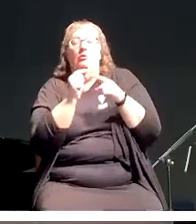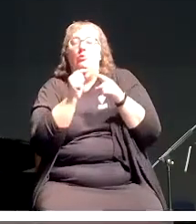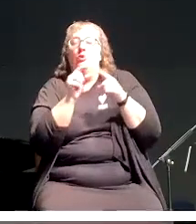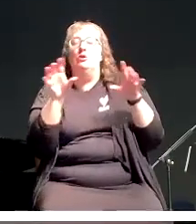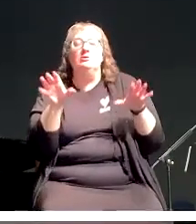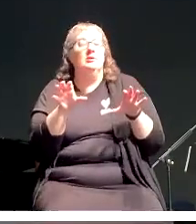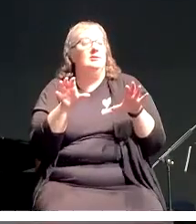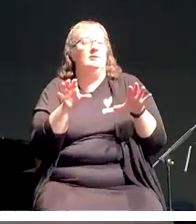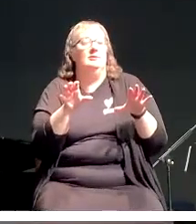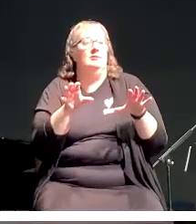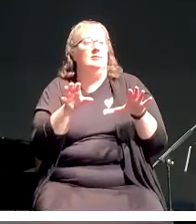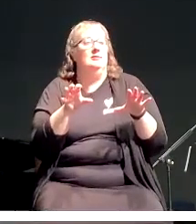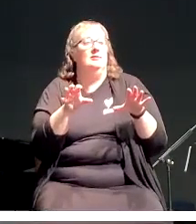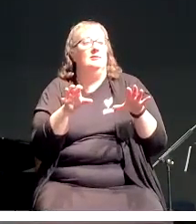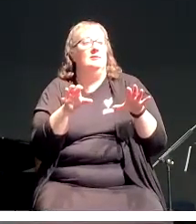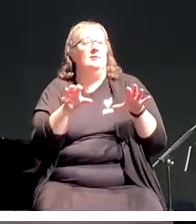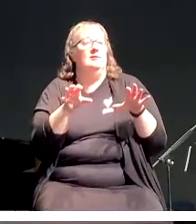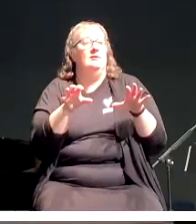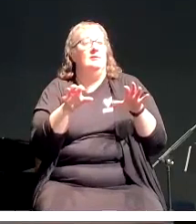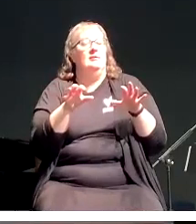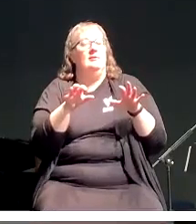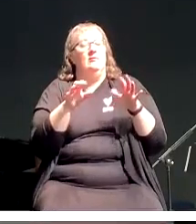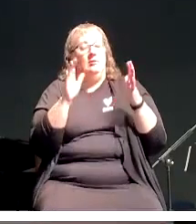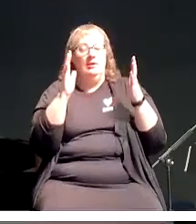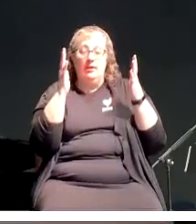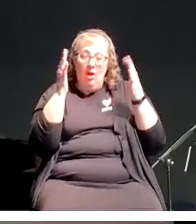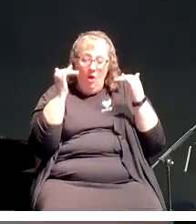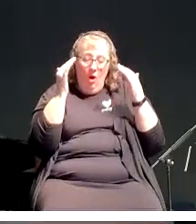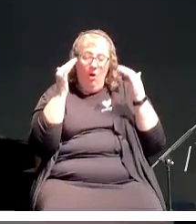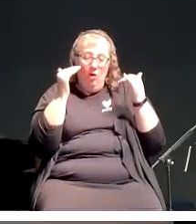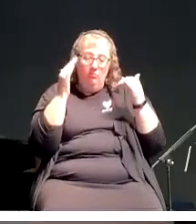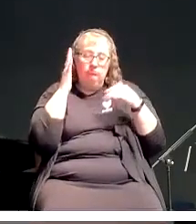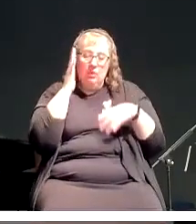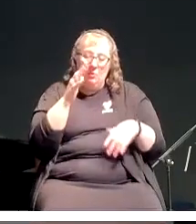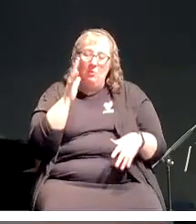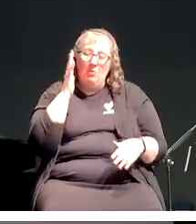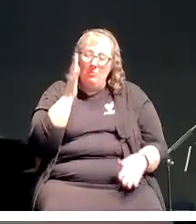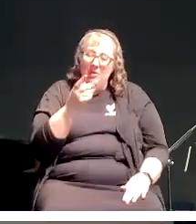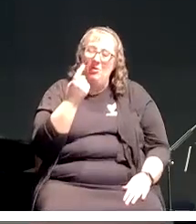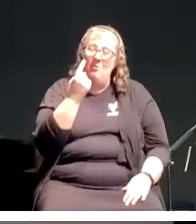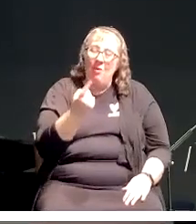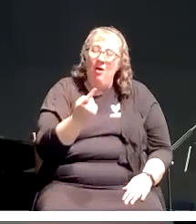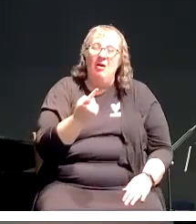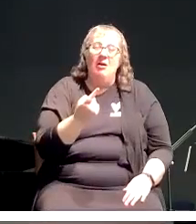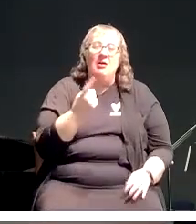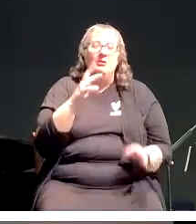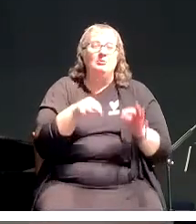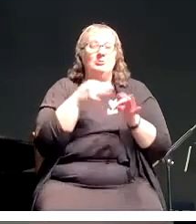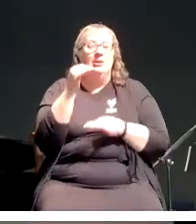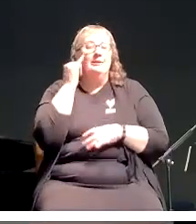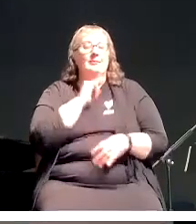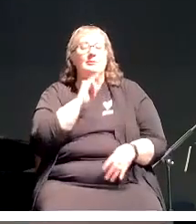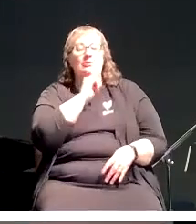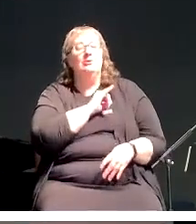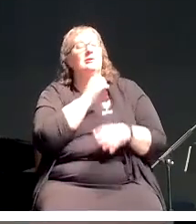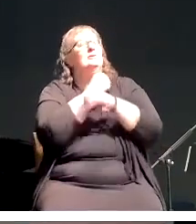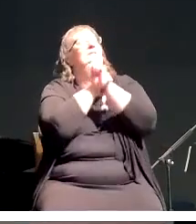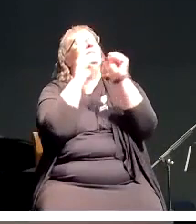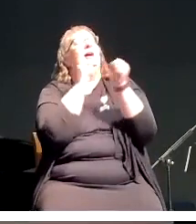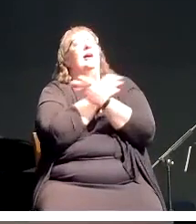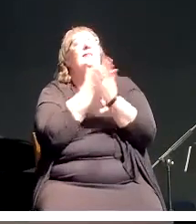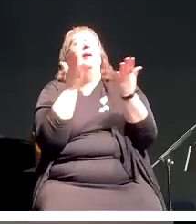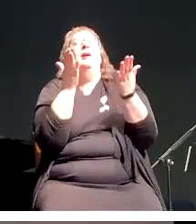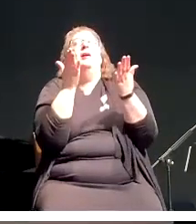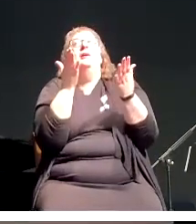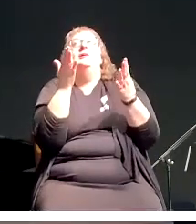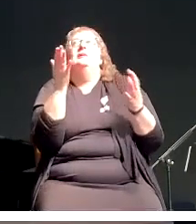deed. The thing is, though, we had hoped that he was the one that was going to redeem Israel, to save us, to